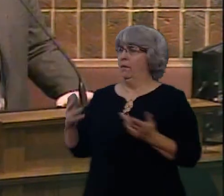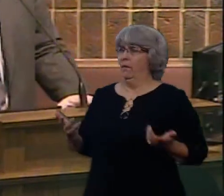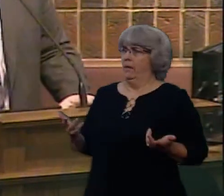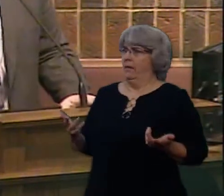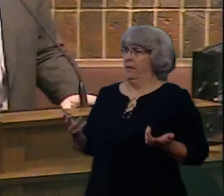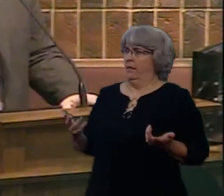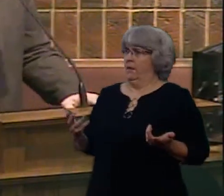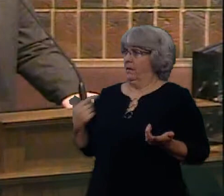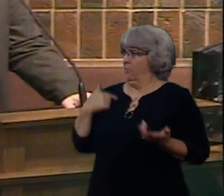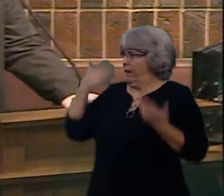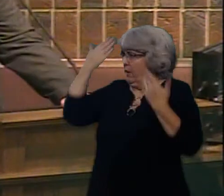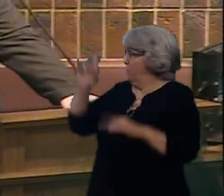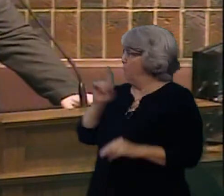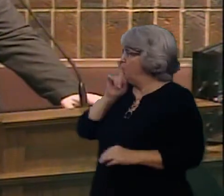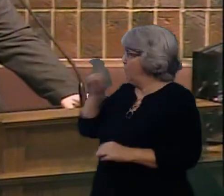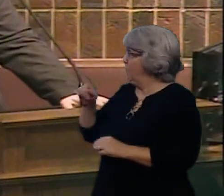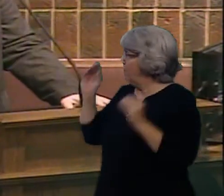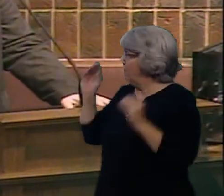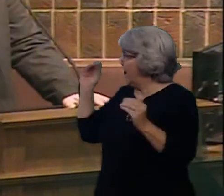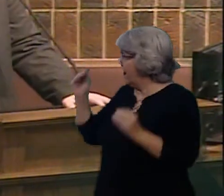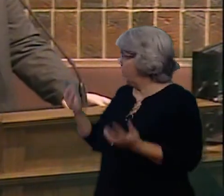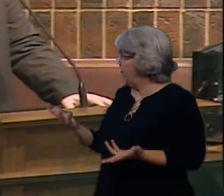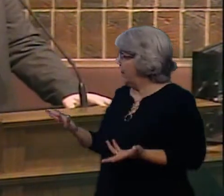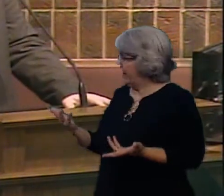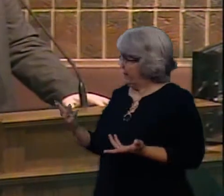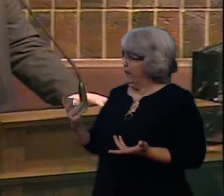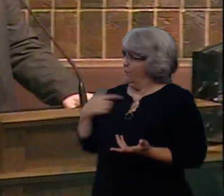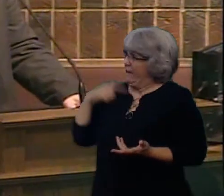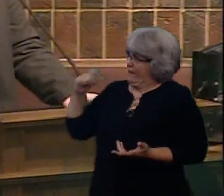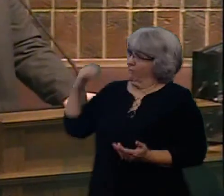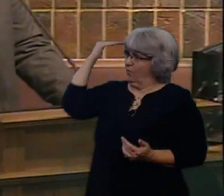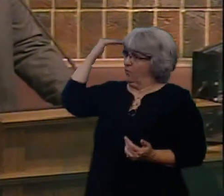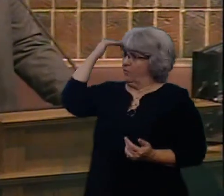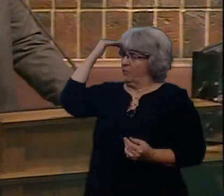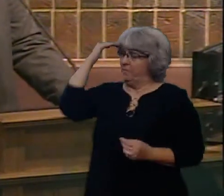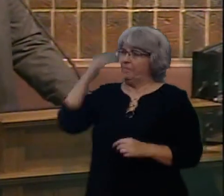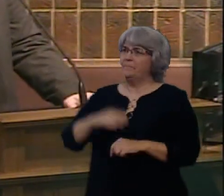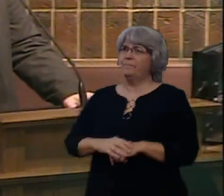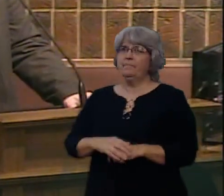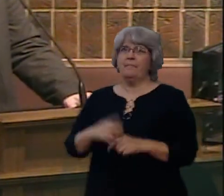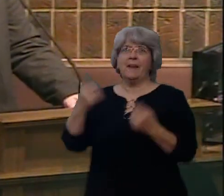I one time was driving over,